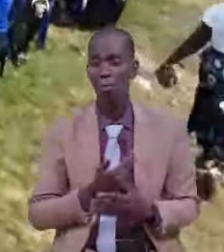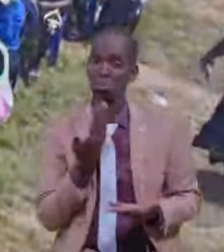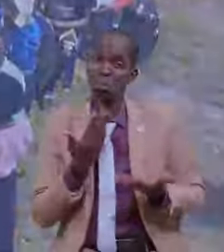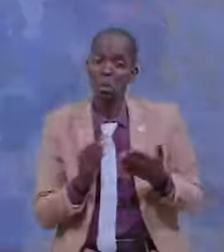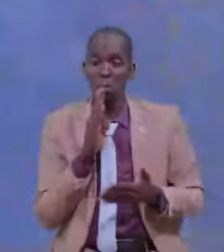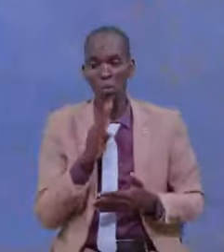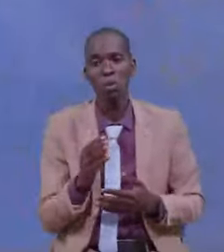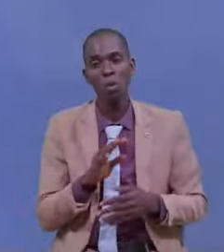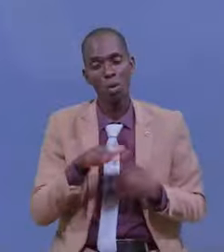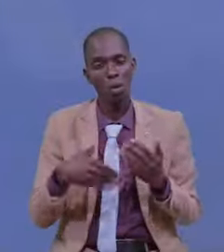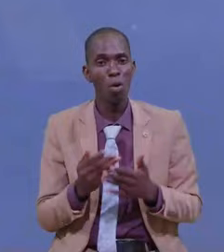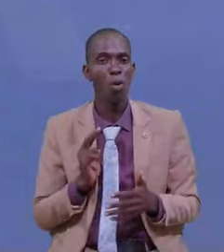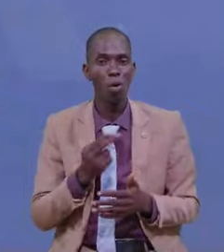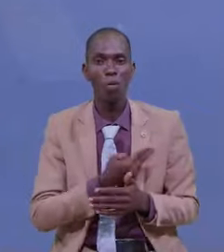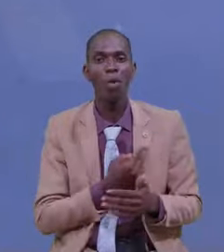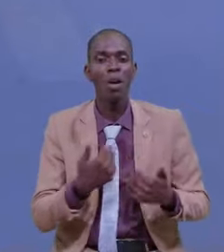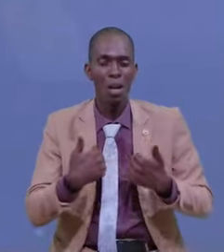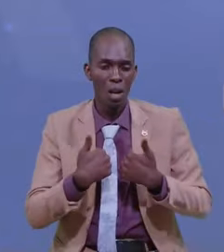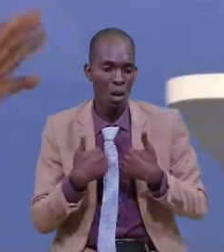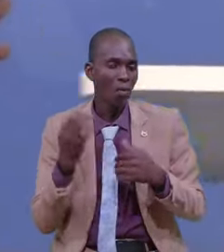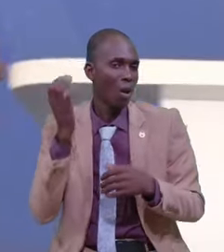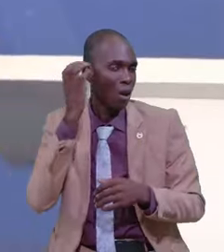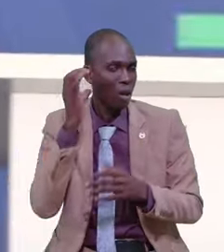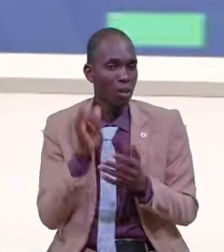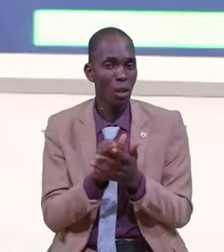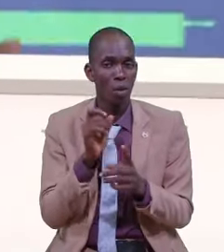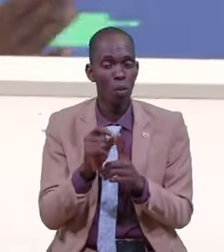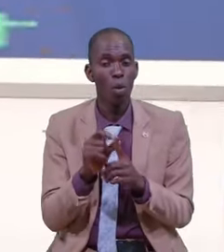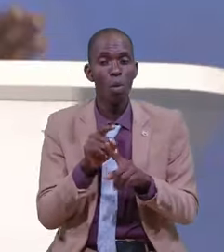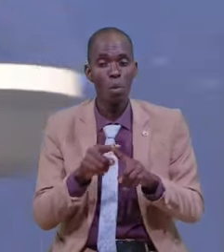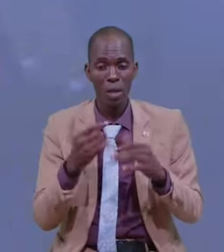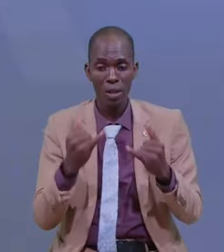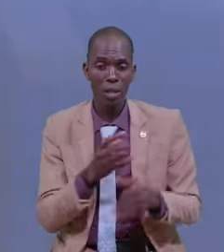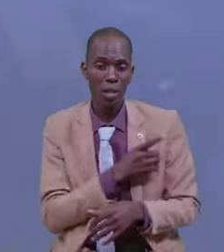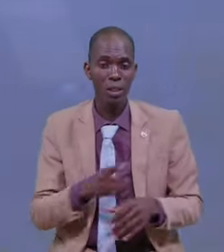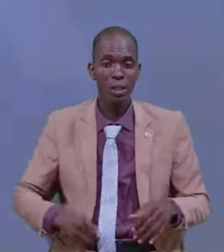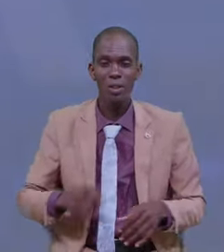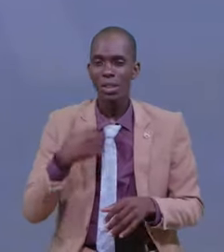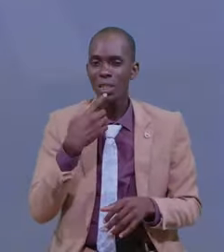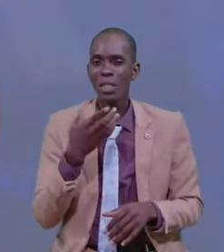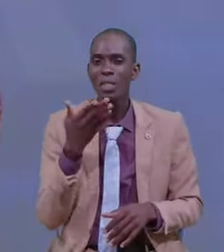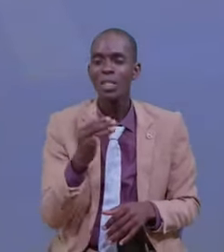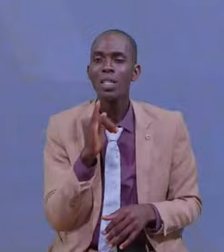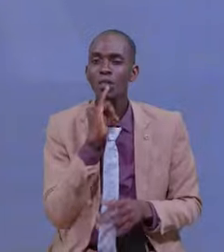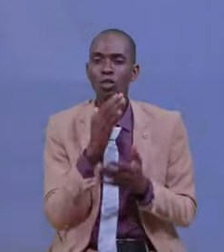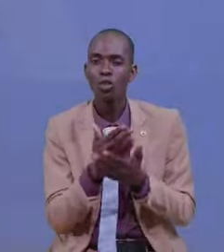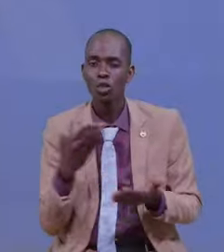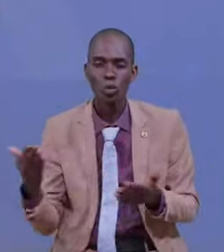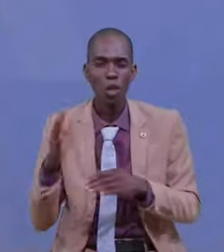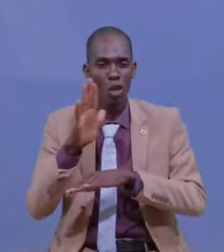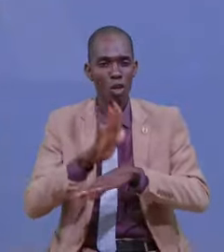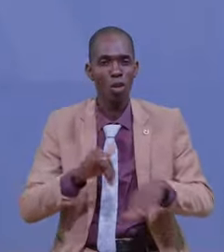heard that word. But David now says, there is something that is called